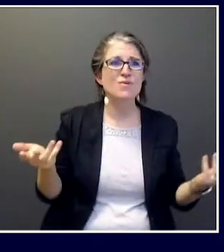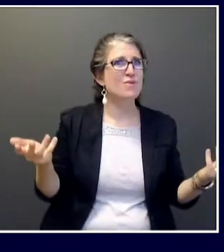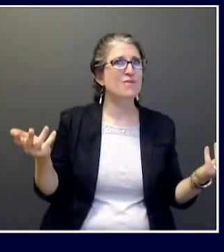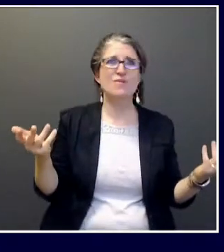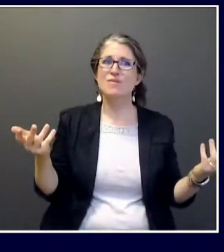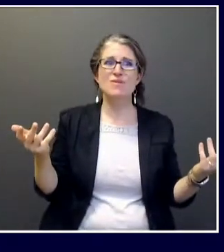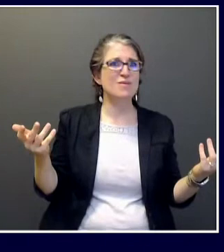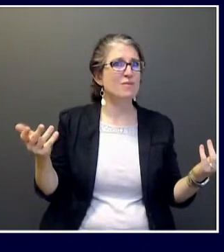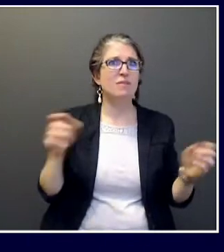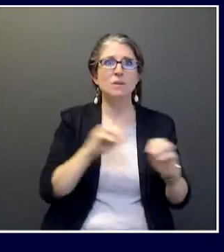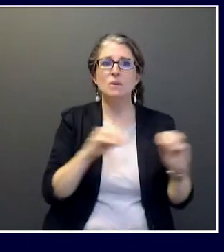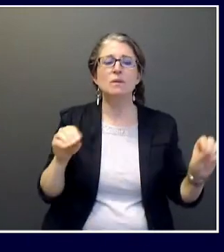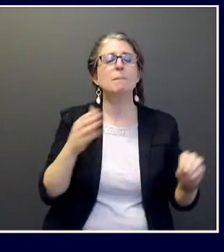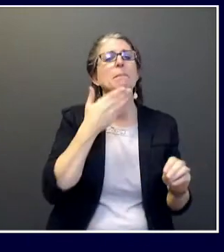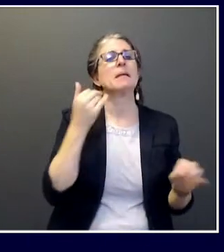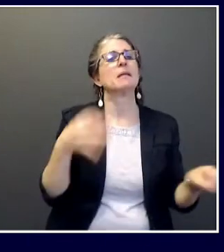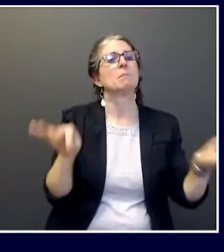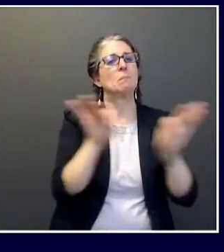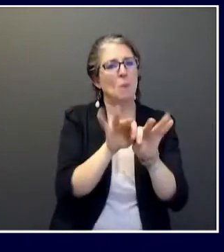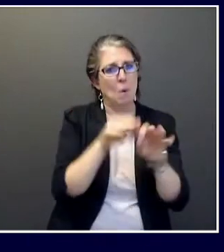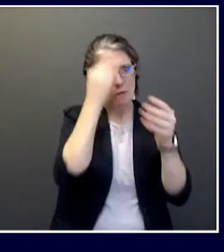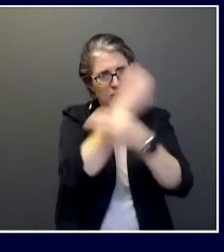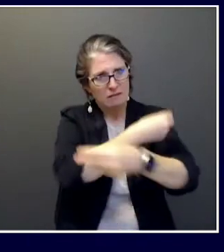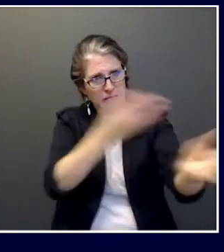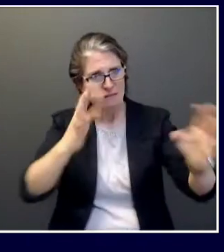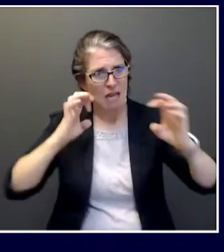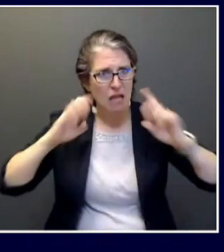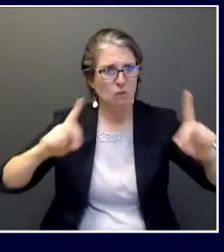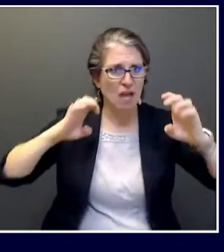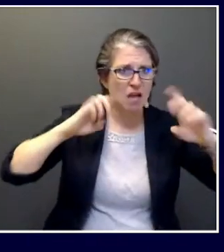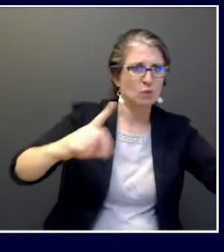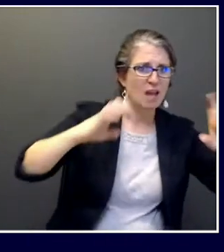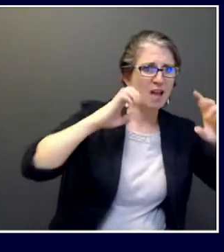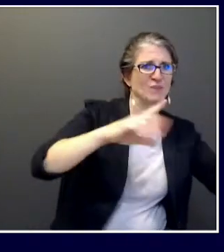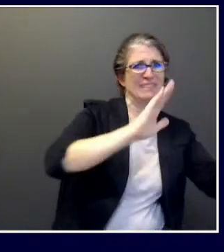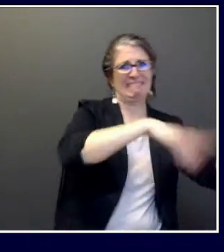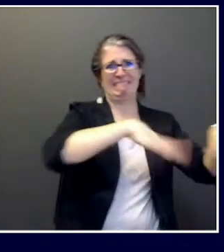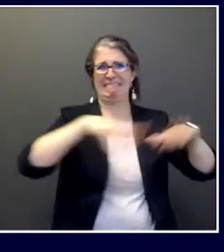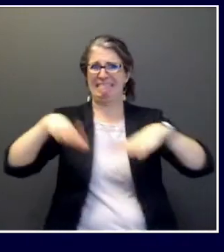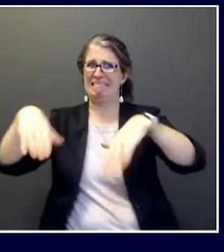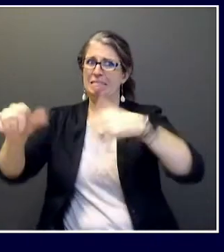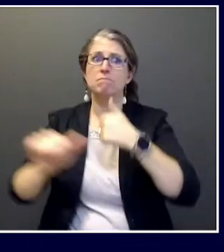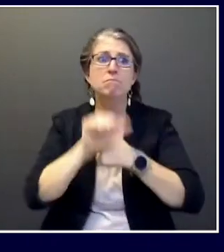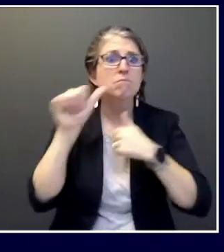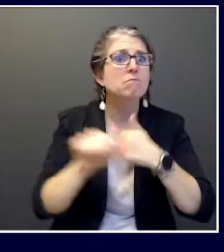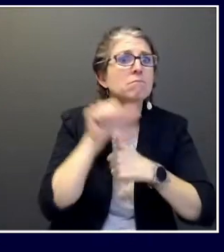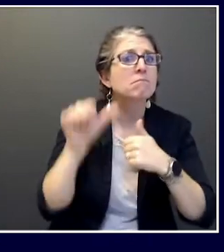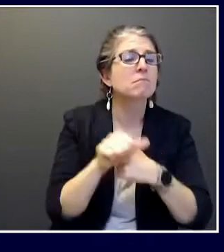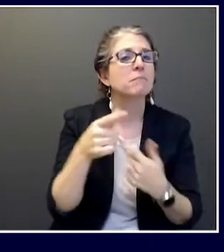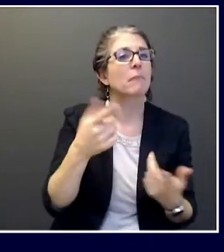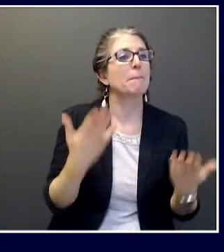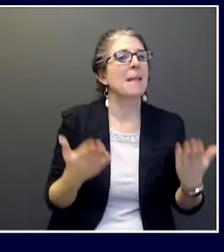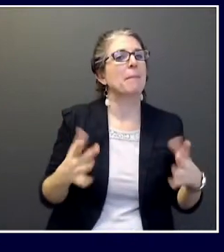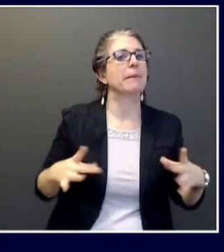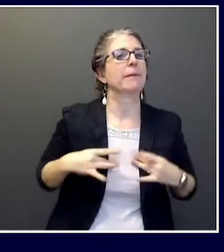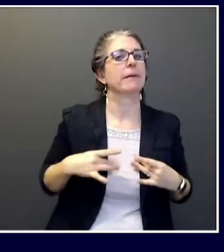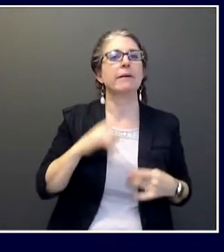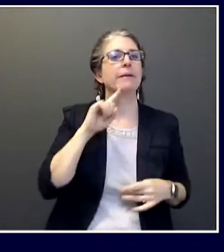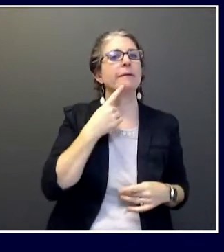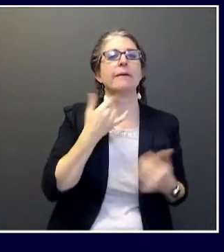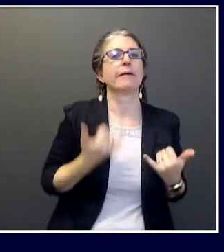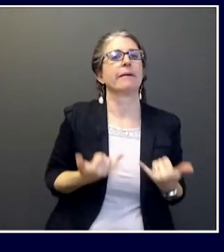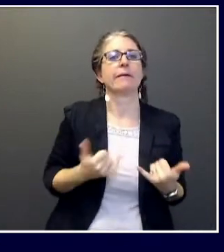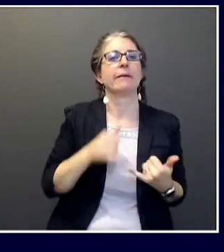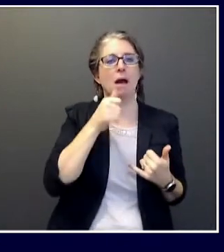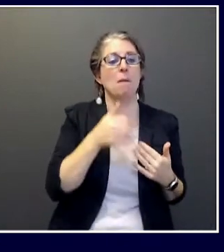be a communication, that's going to be a job of our communications teams to really make the case for why parents who have been